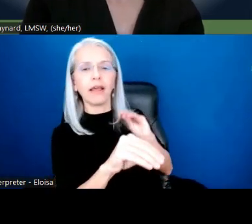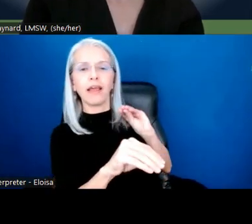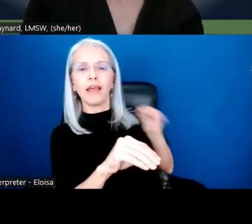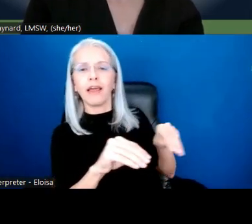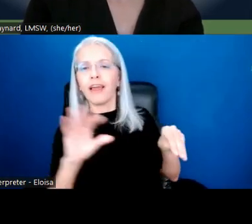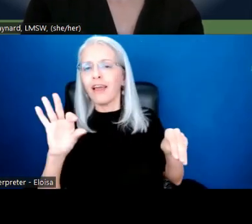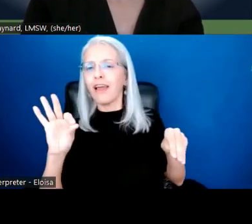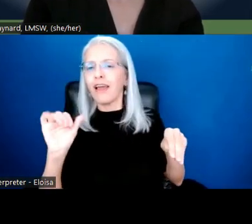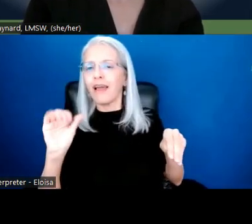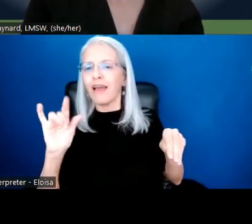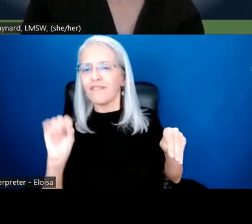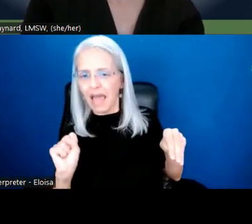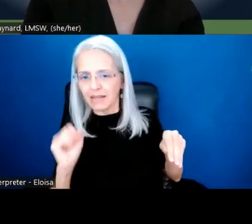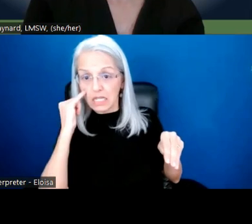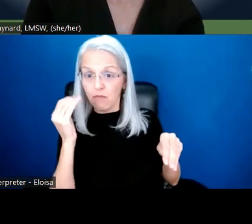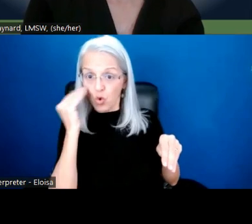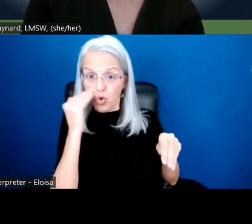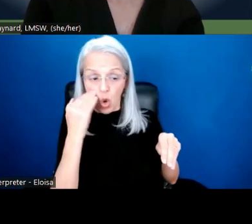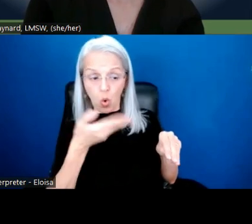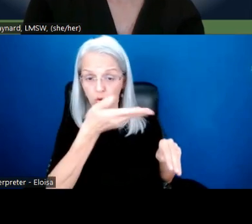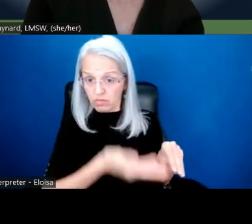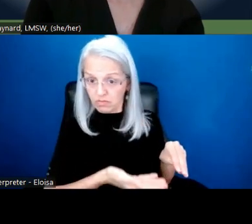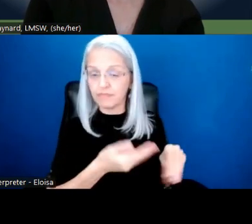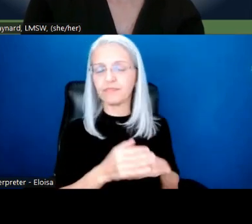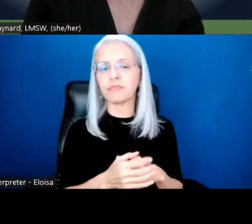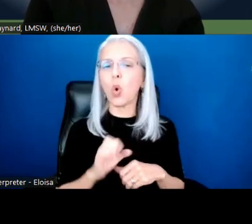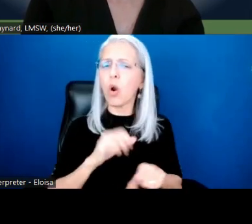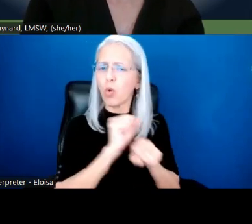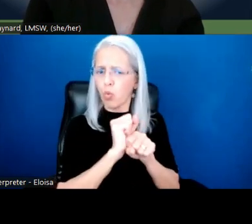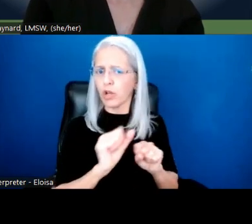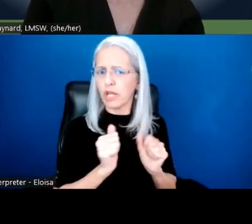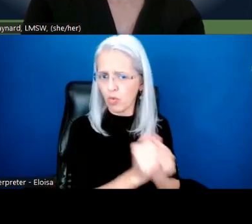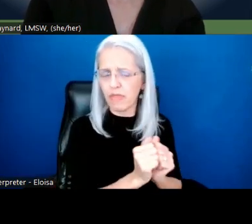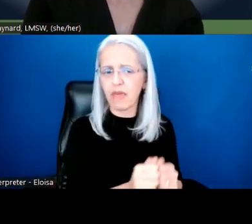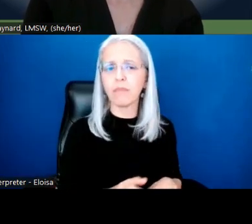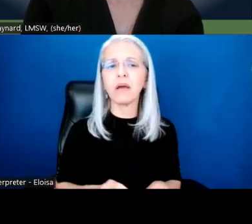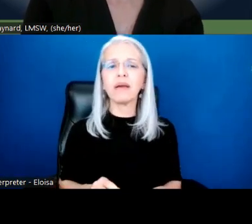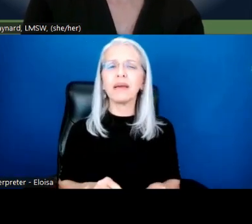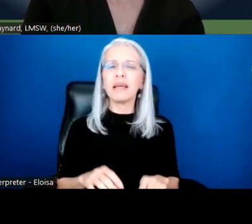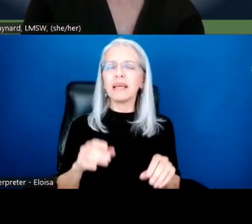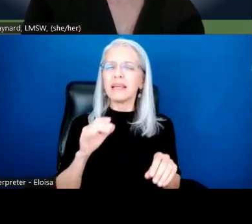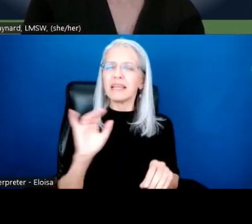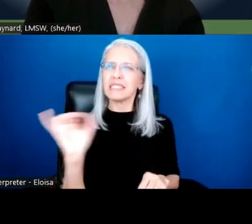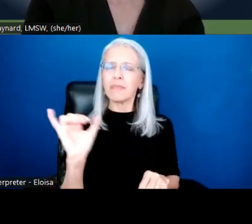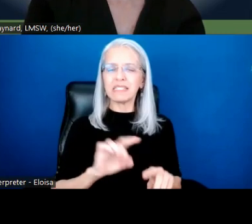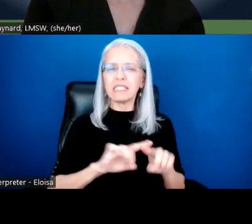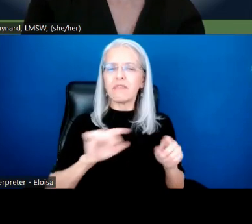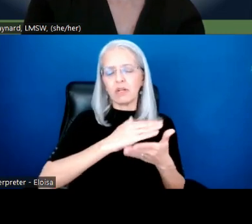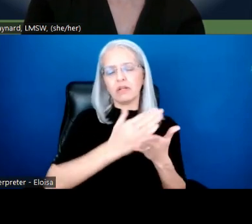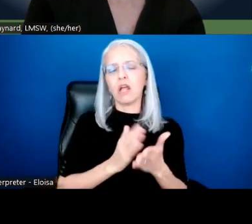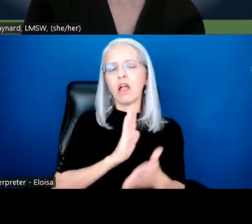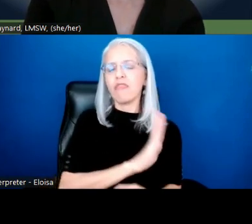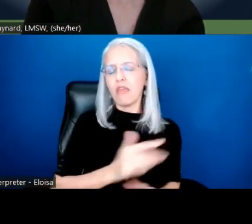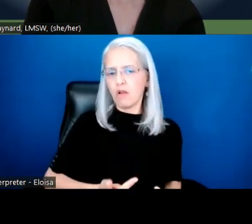personally or have been working with them. So it's like different segments of their life,